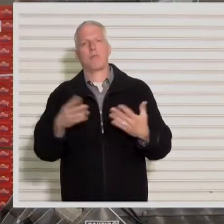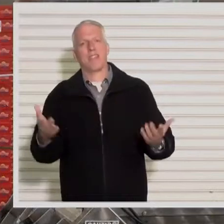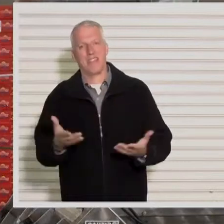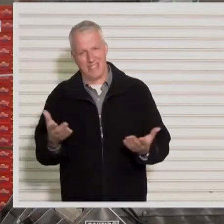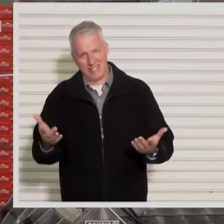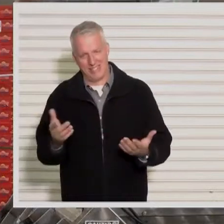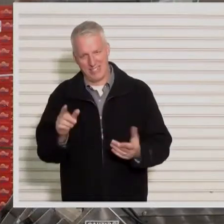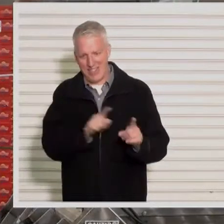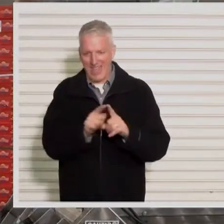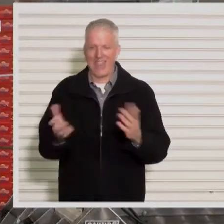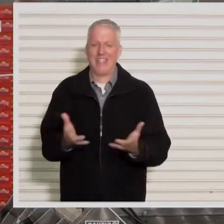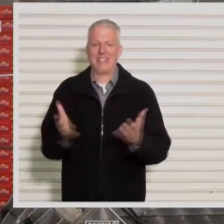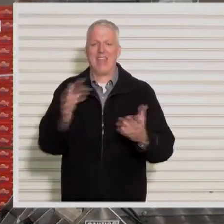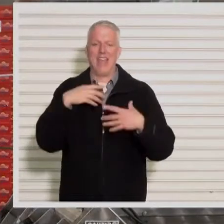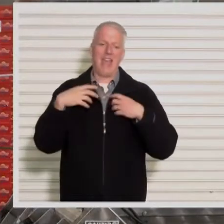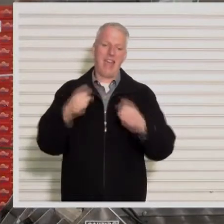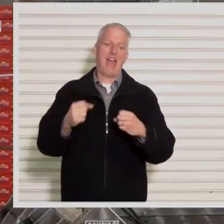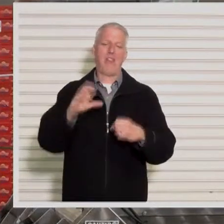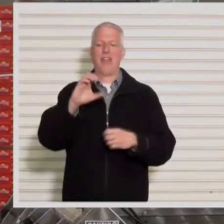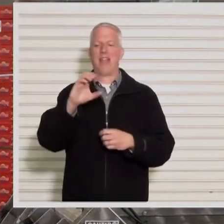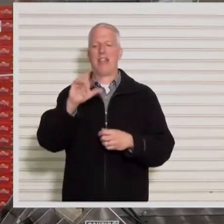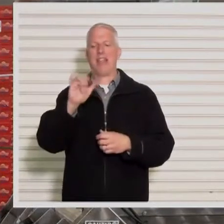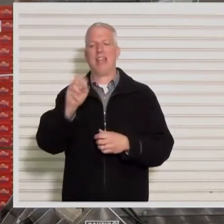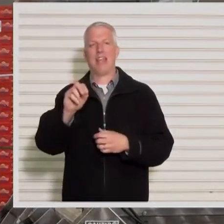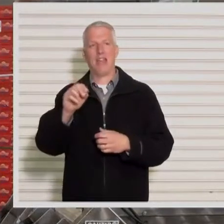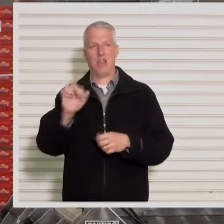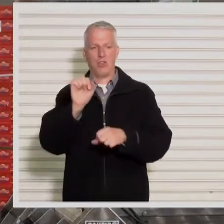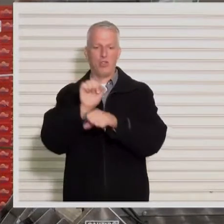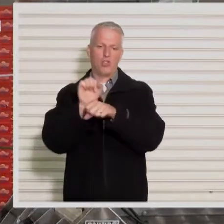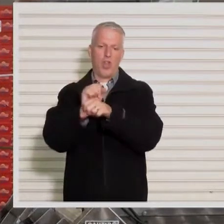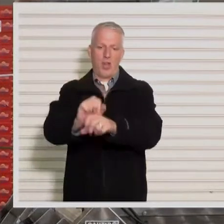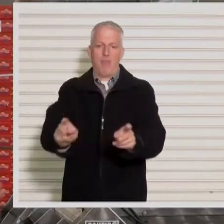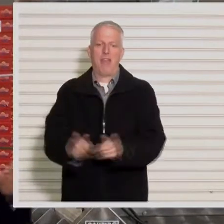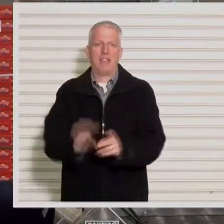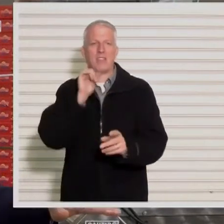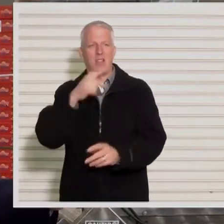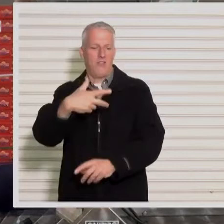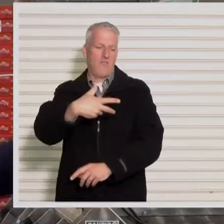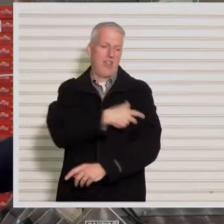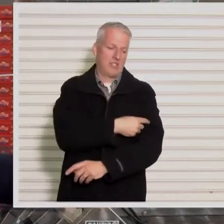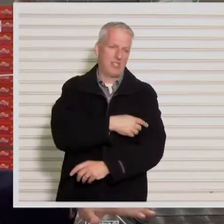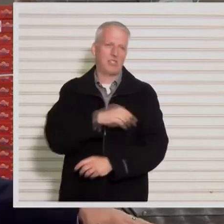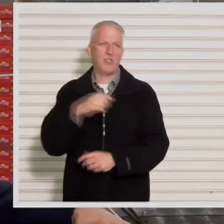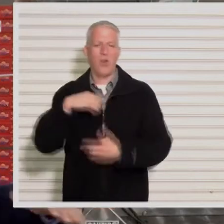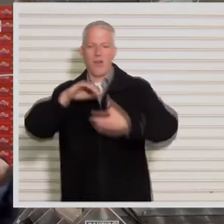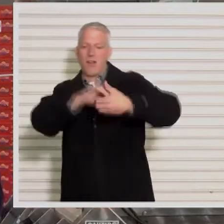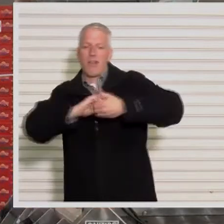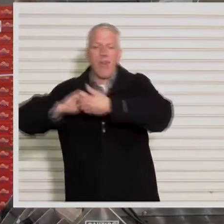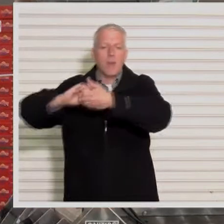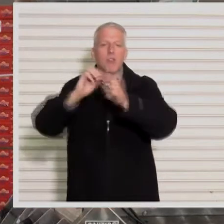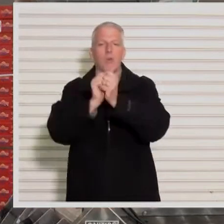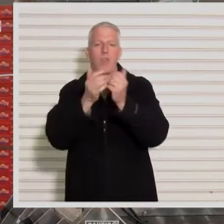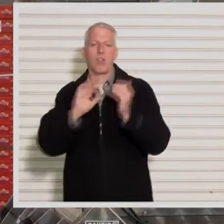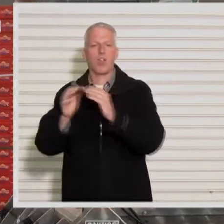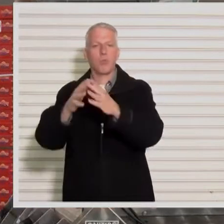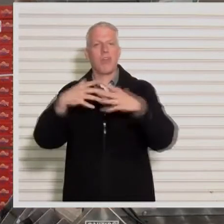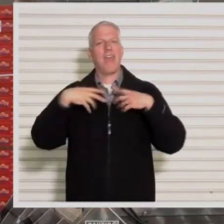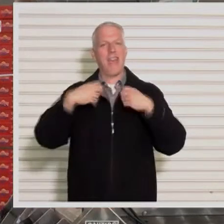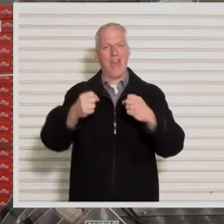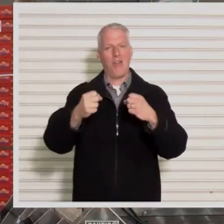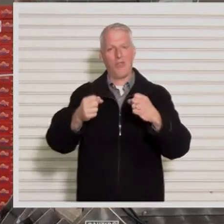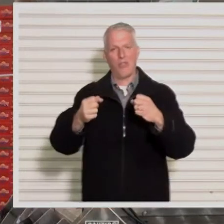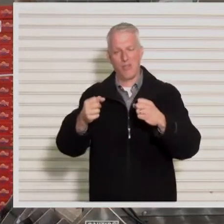clinics, worksite inoculations, collaborations with community health workers, promotoras,